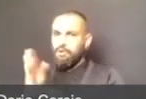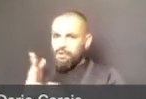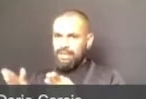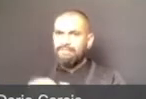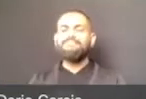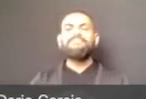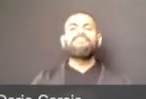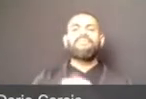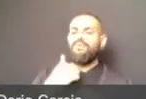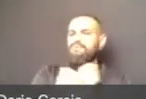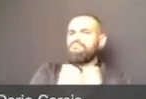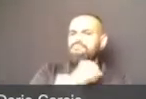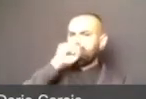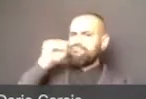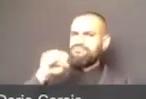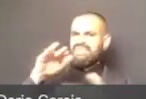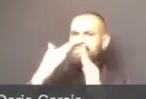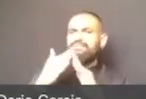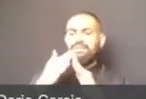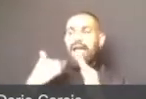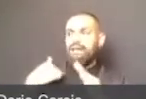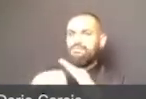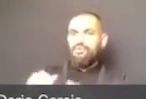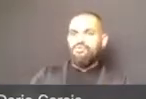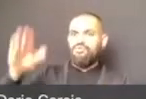We love this community. I am born and raised here.